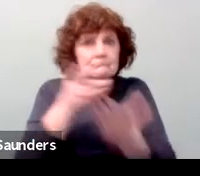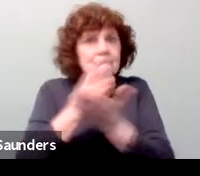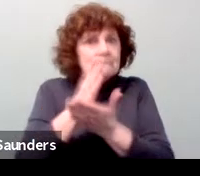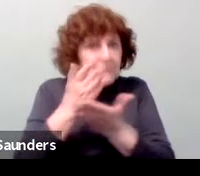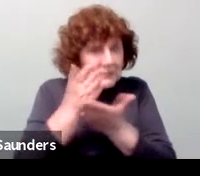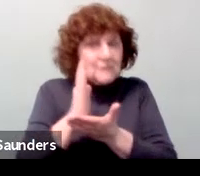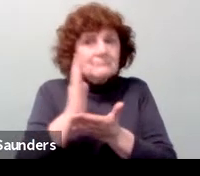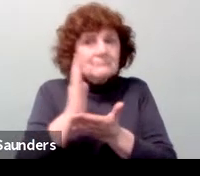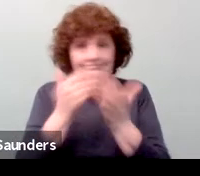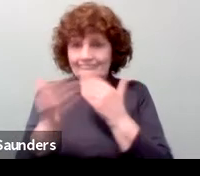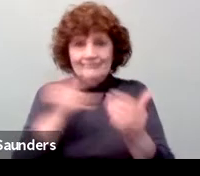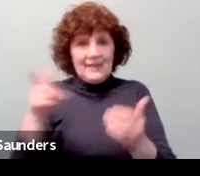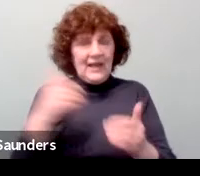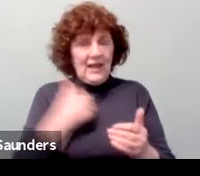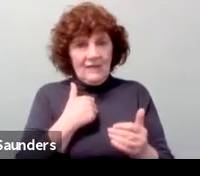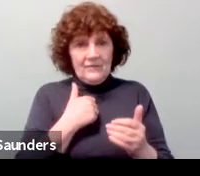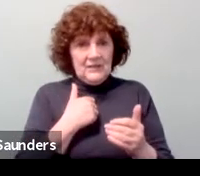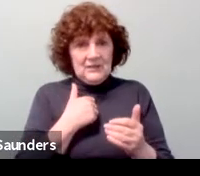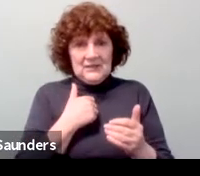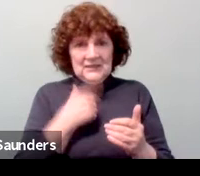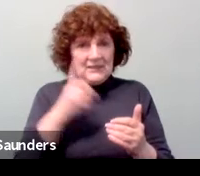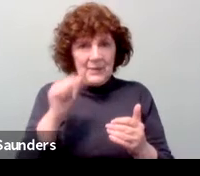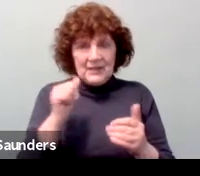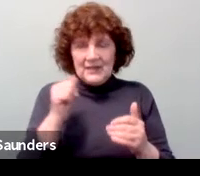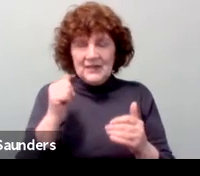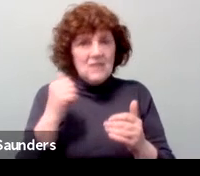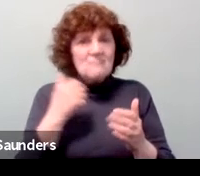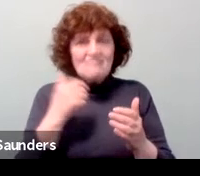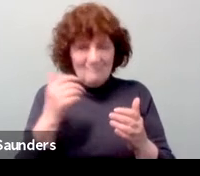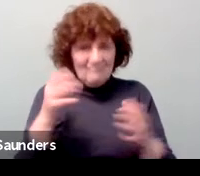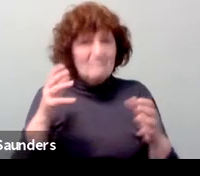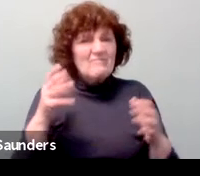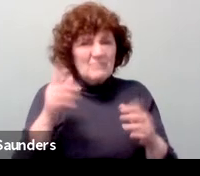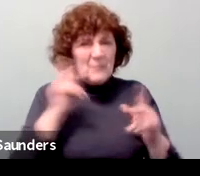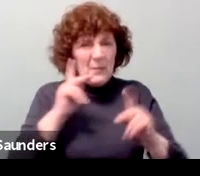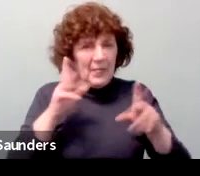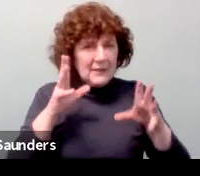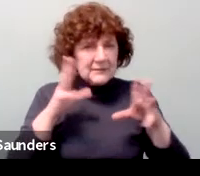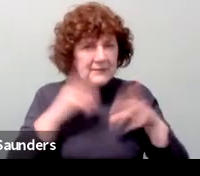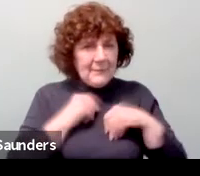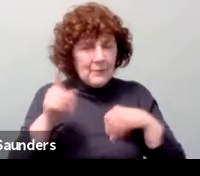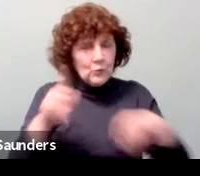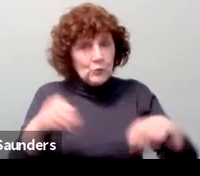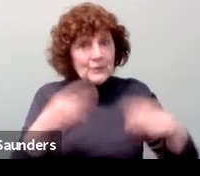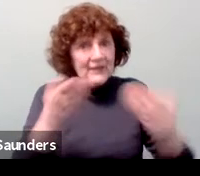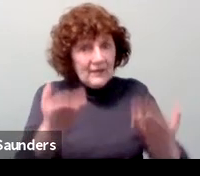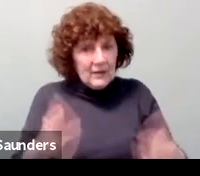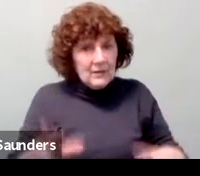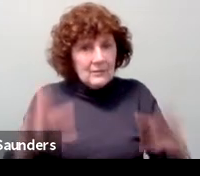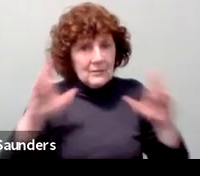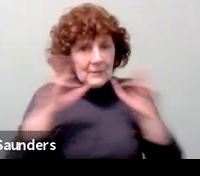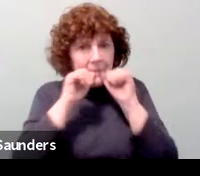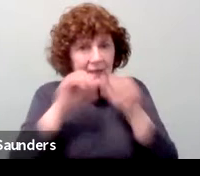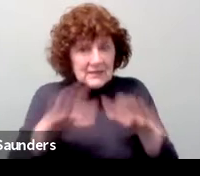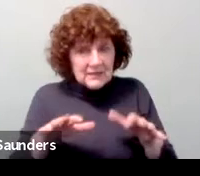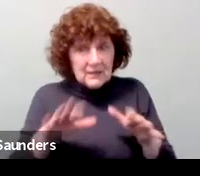the blemishes that he had, accepted to pronounce the priestly blessing. And then it tells